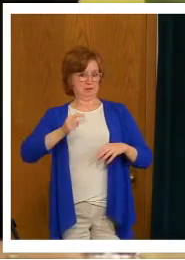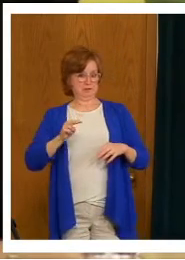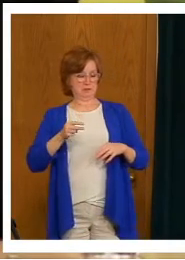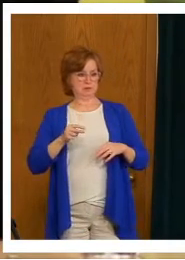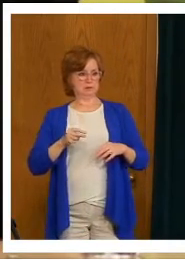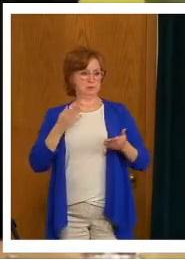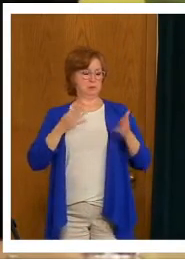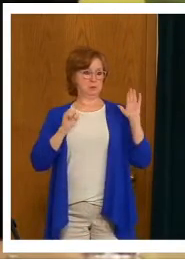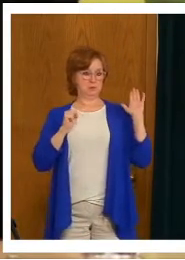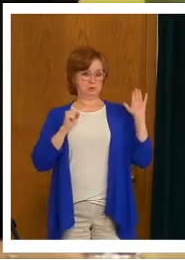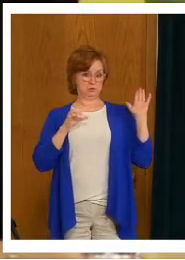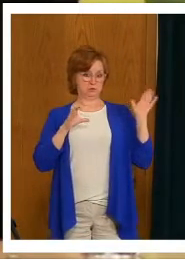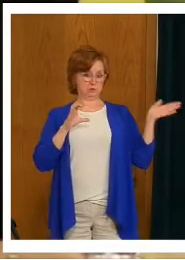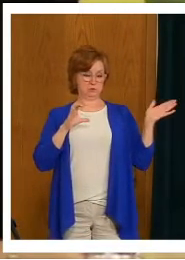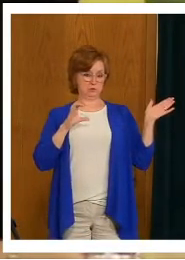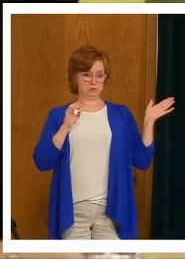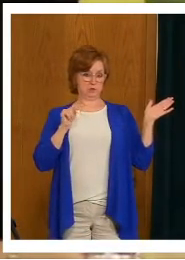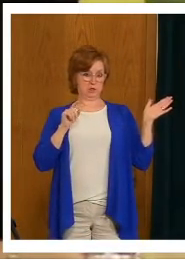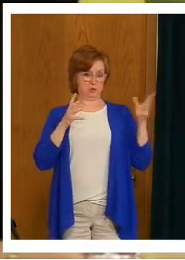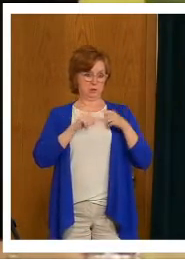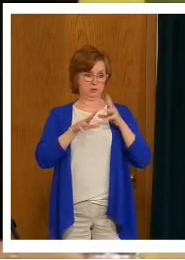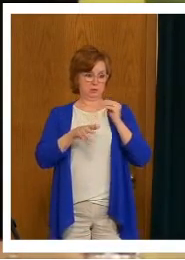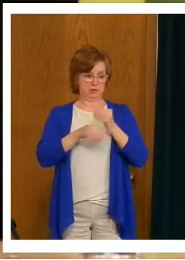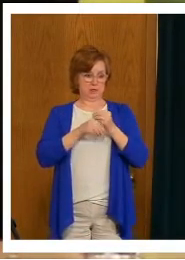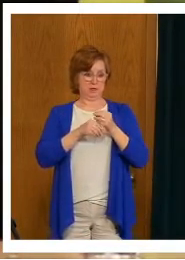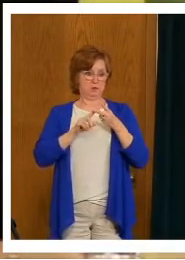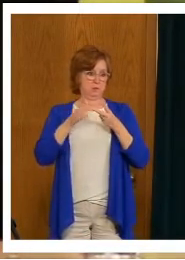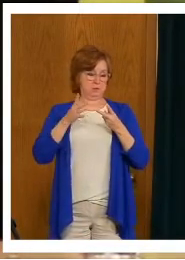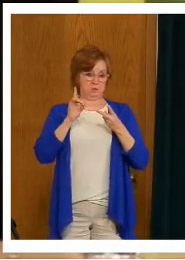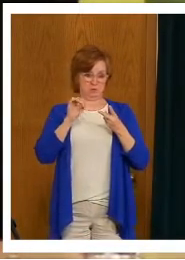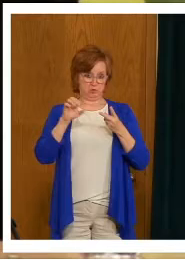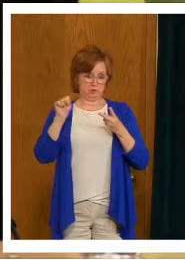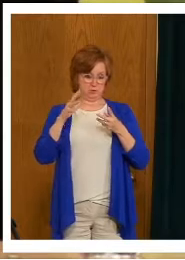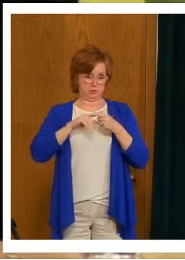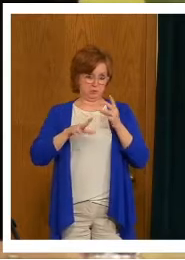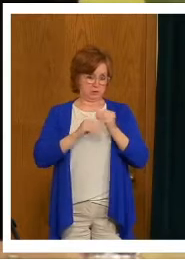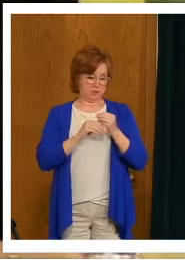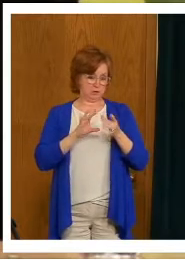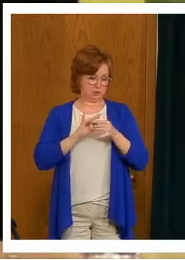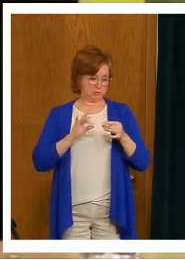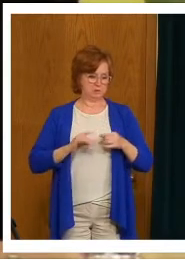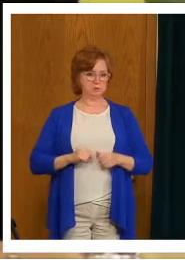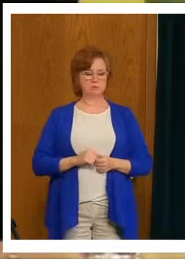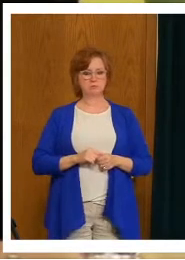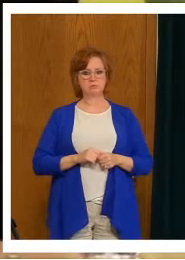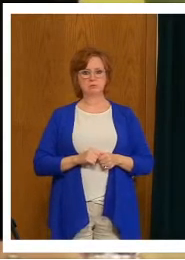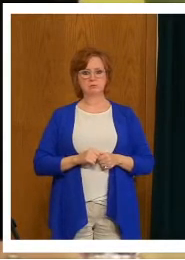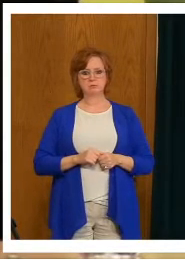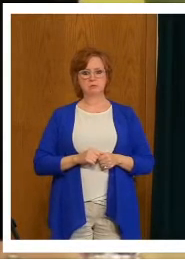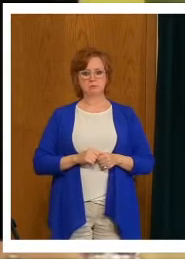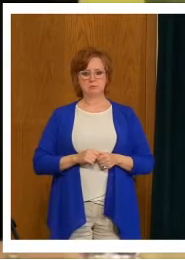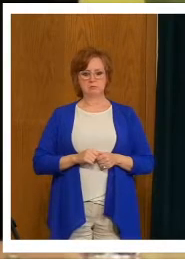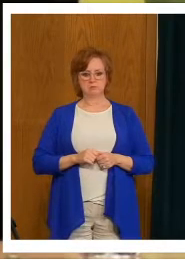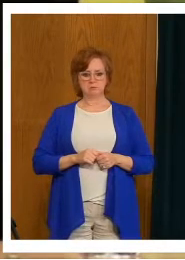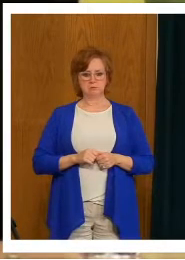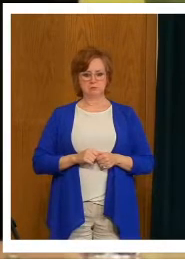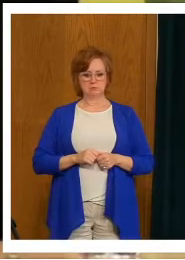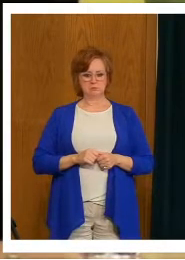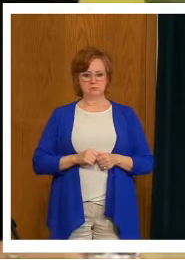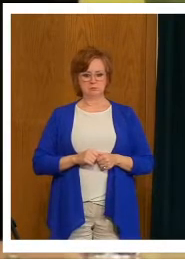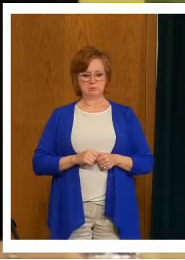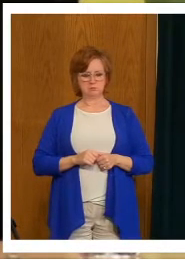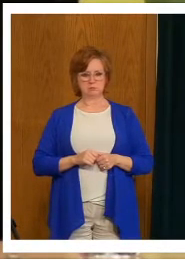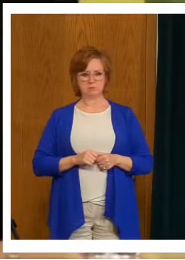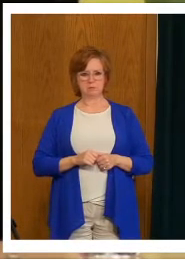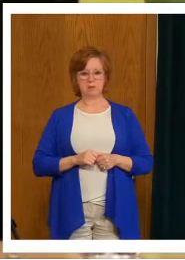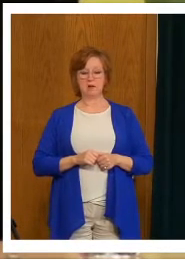Scott, you might have a comment on this, on our supply, and Dr. Shahab as well. We have a very, very few number of AstraZeneca shots that